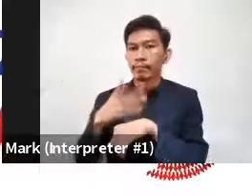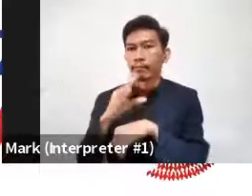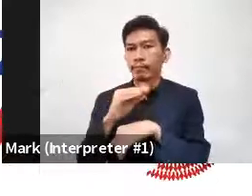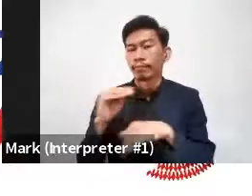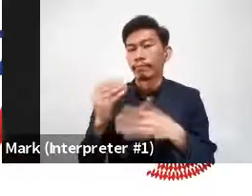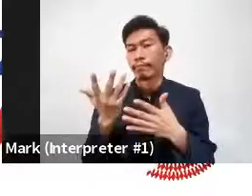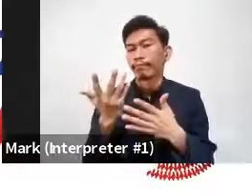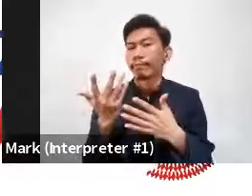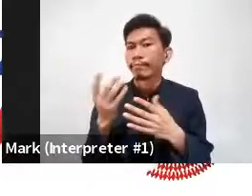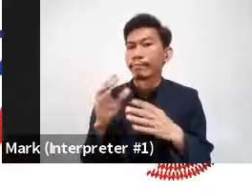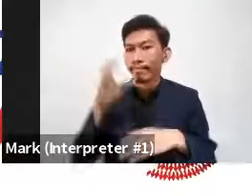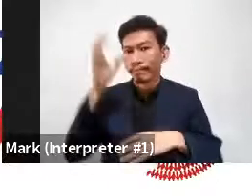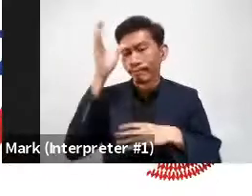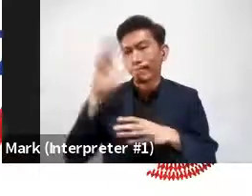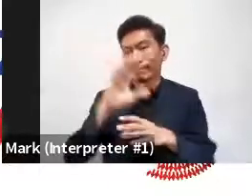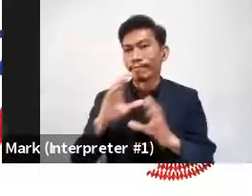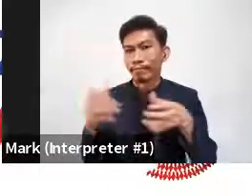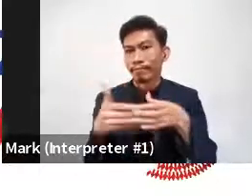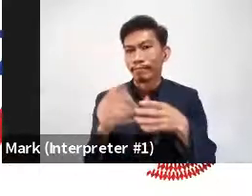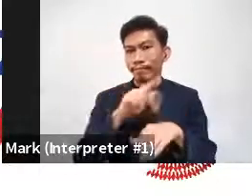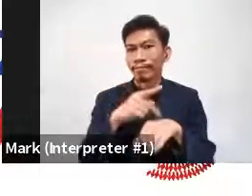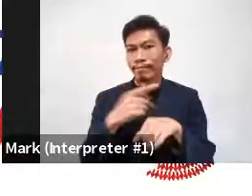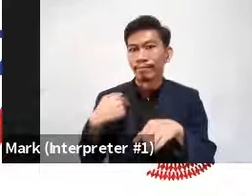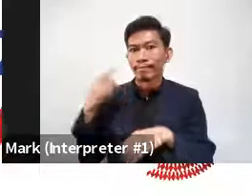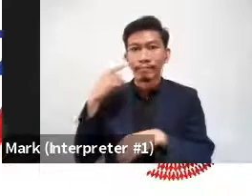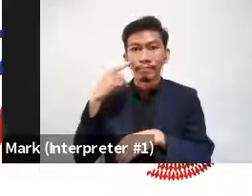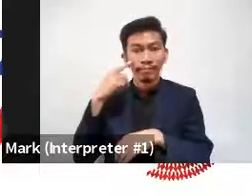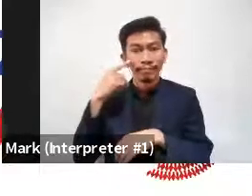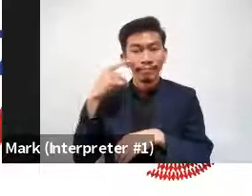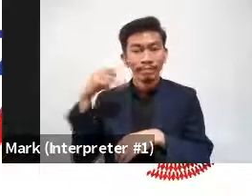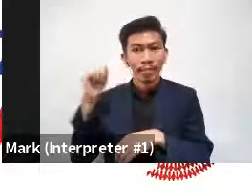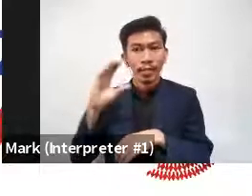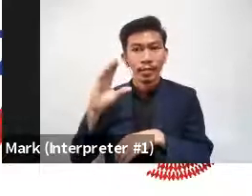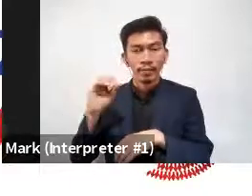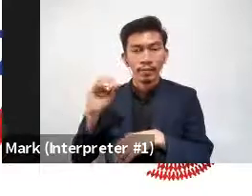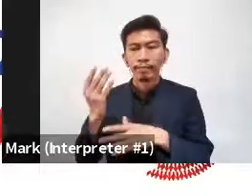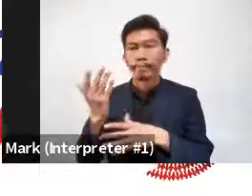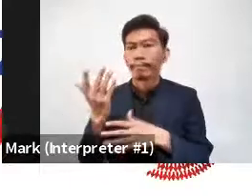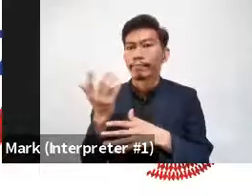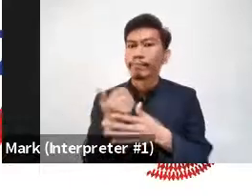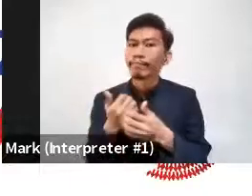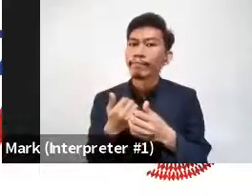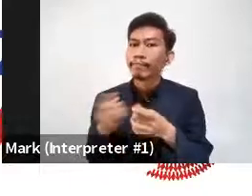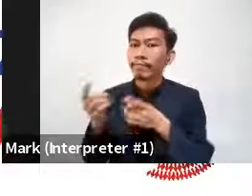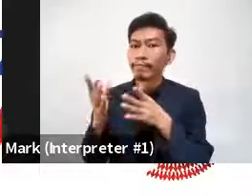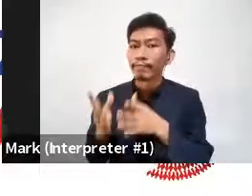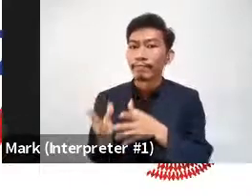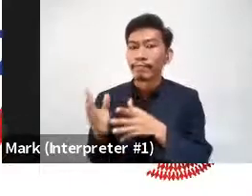Philippines. My name is Paco Pangalangan. I'm the Executive Director of Strat-based ADRi Institute and your